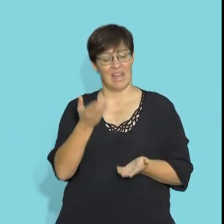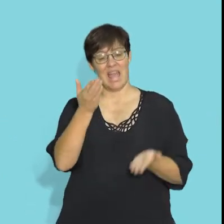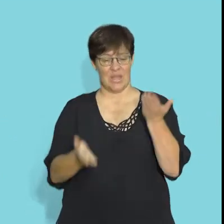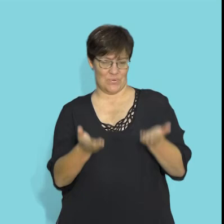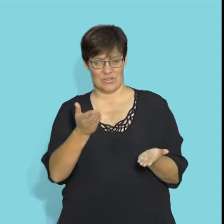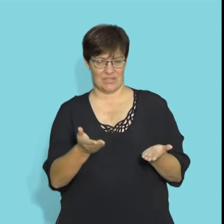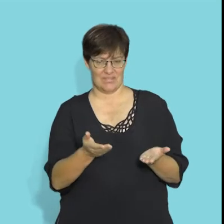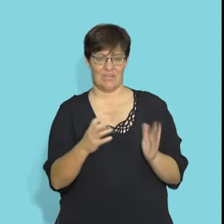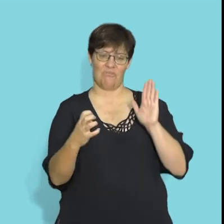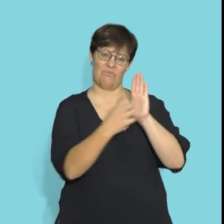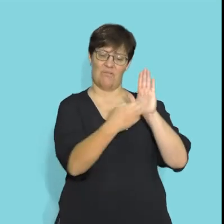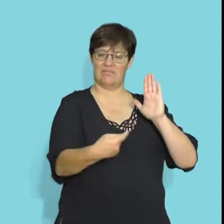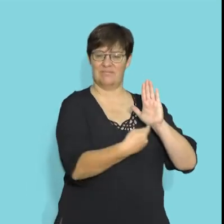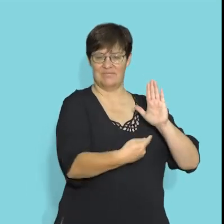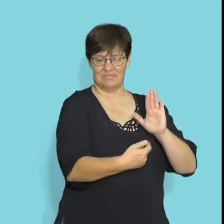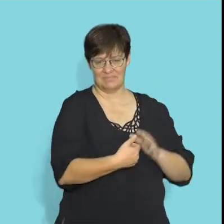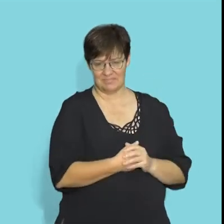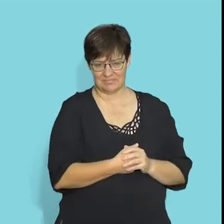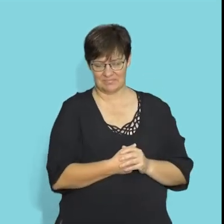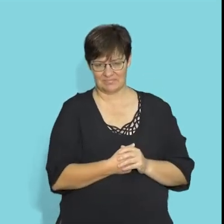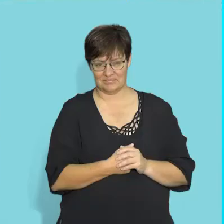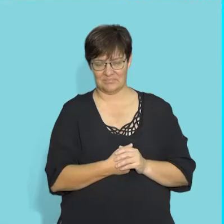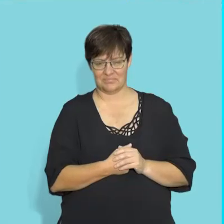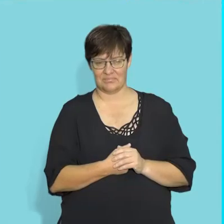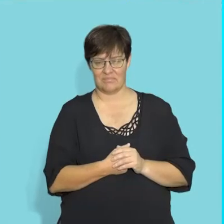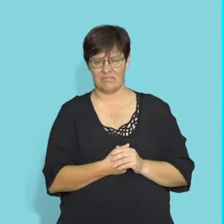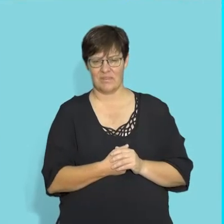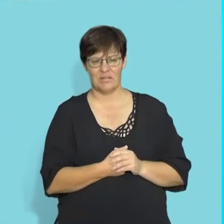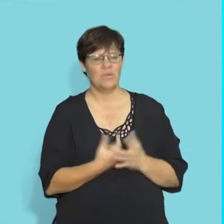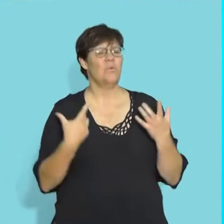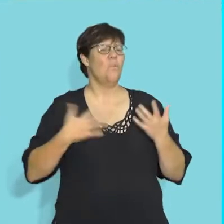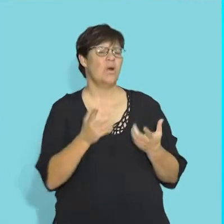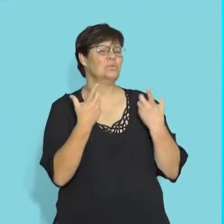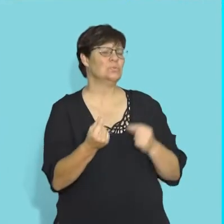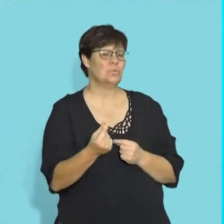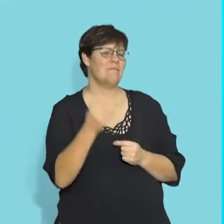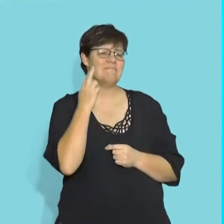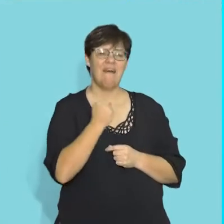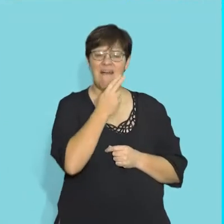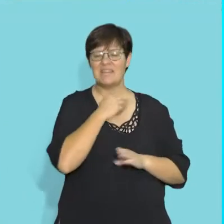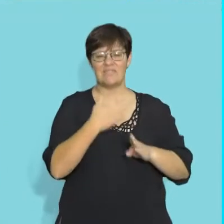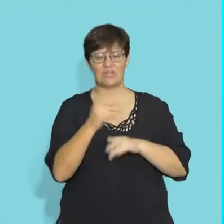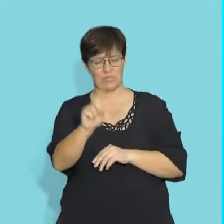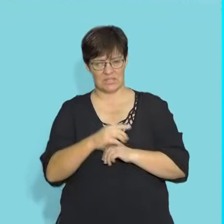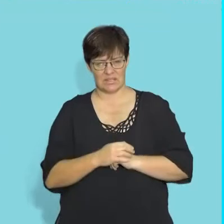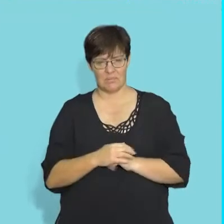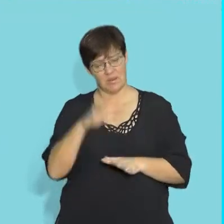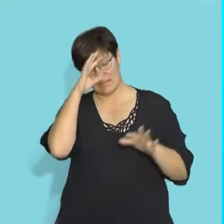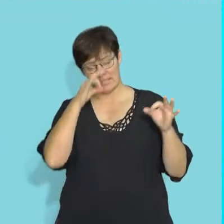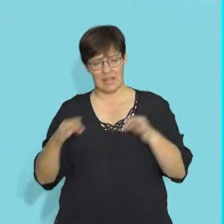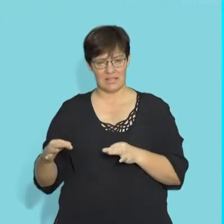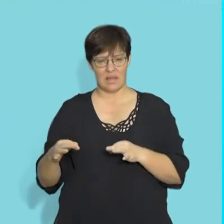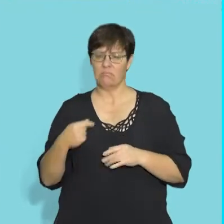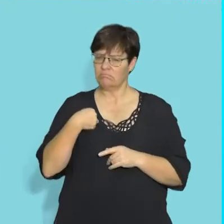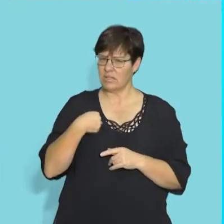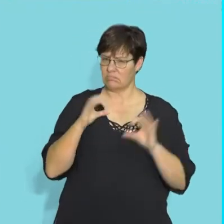equation of my graph. One thing that I always want to do, and what's really nice about functions, you can always kind of decide, am